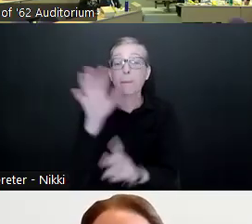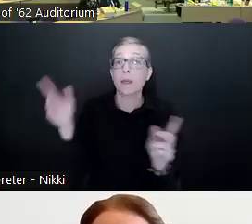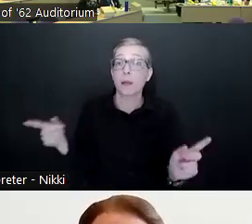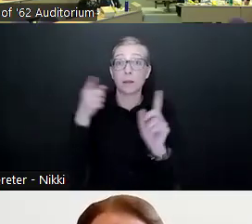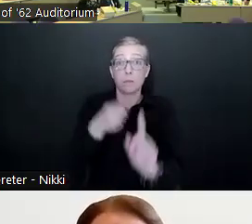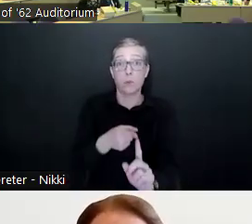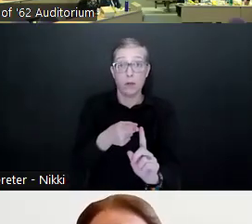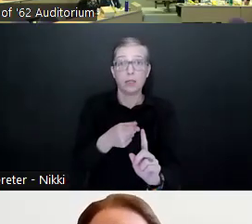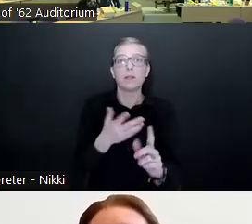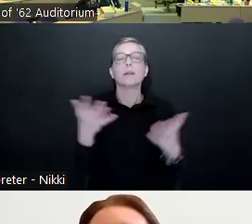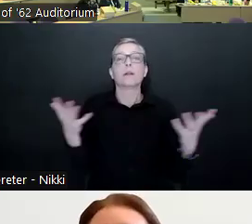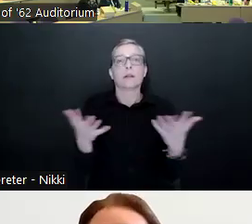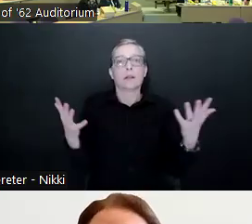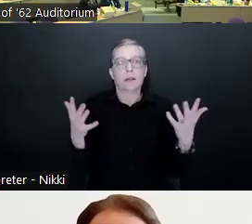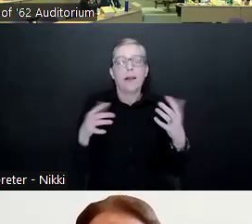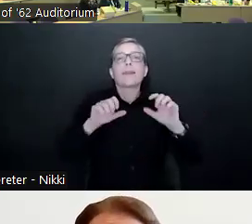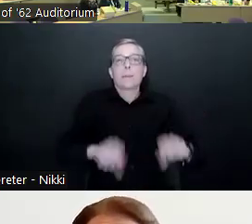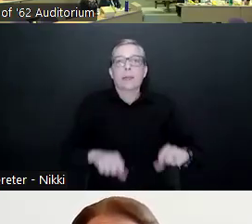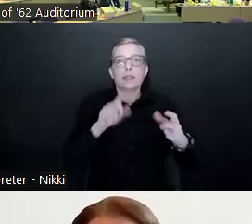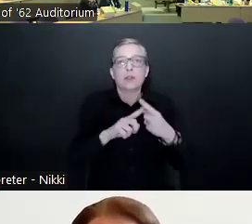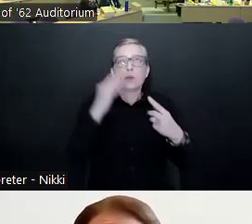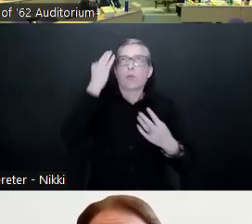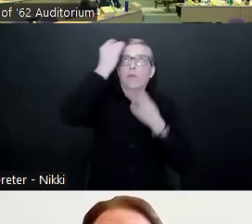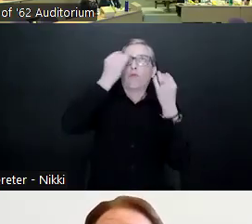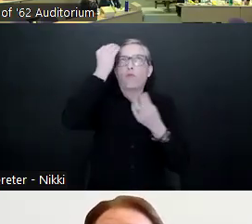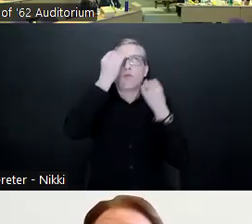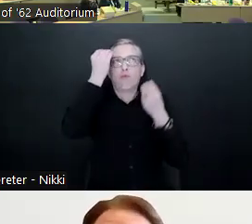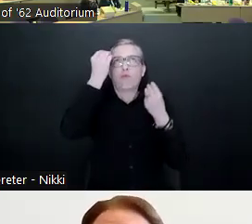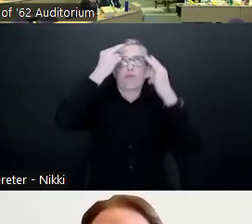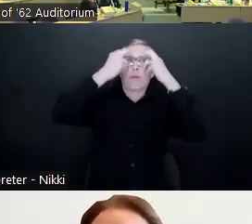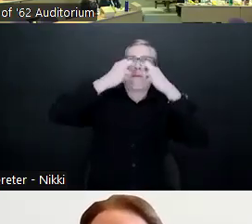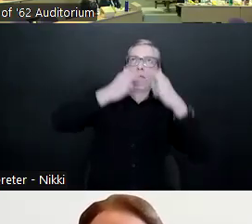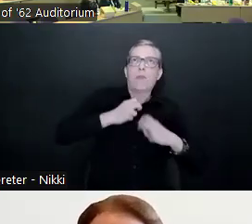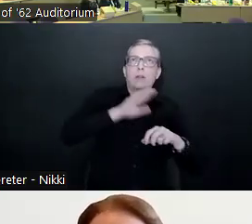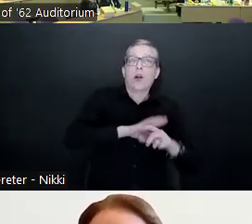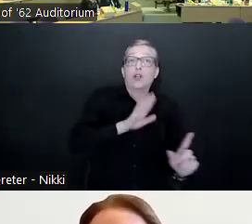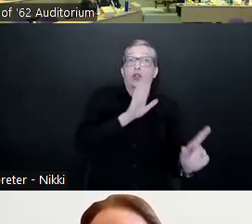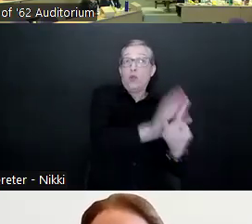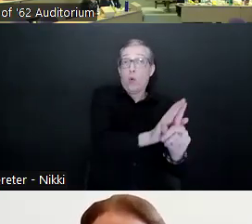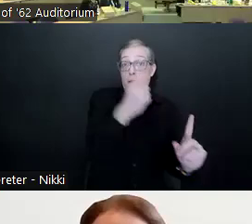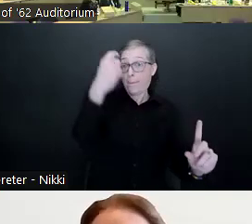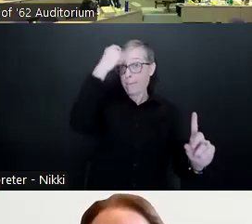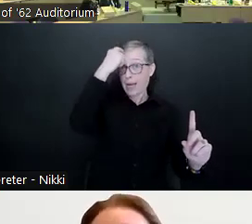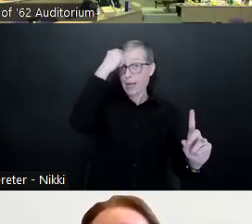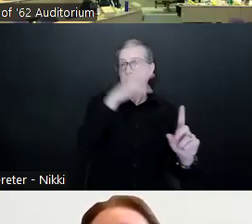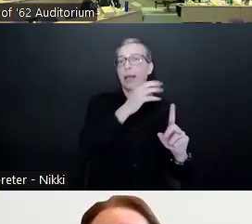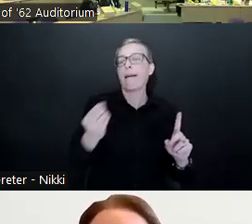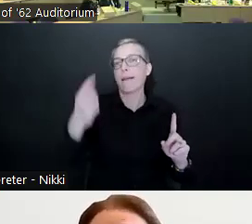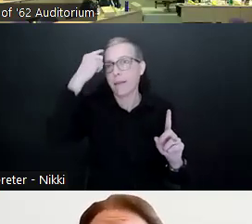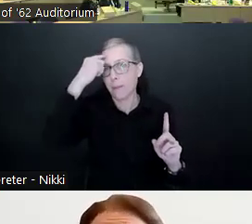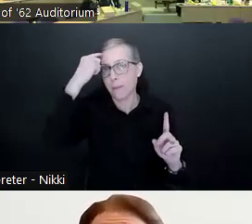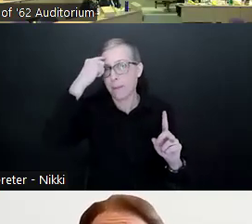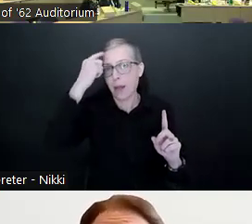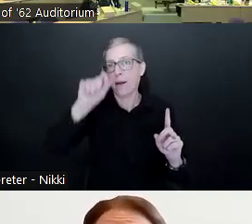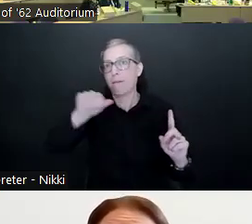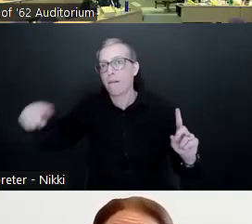on your own mind and the mind of other people in order to make sense of yourself and to make